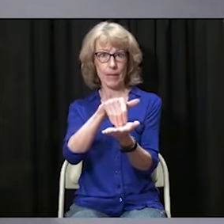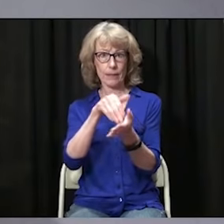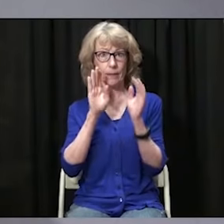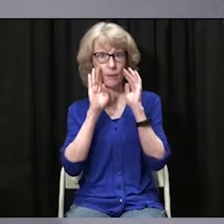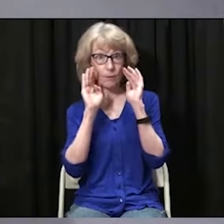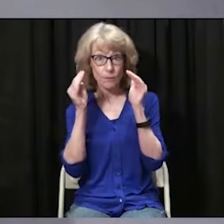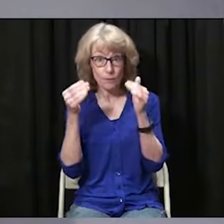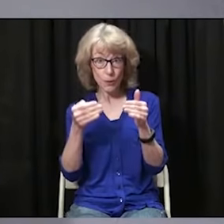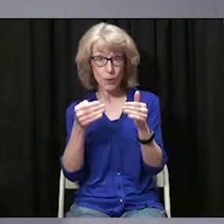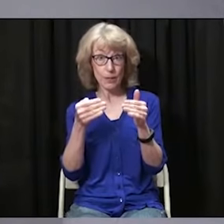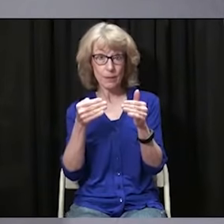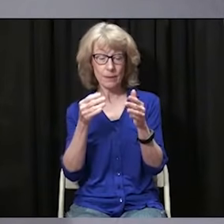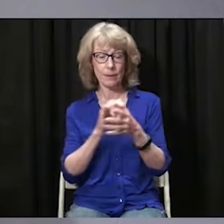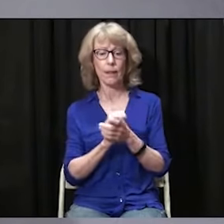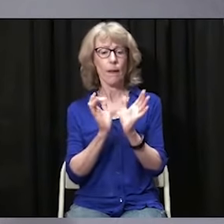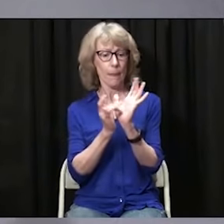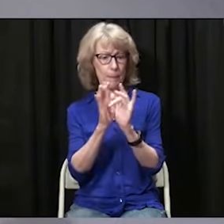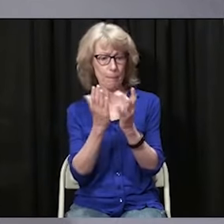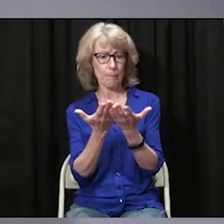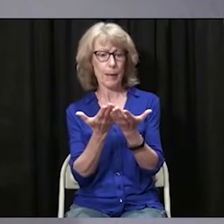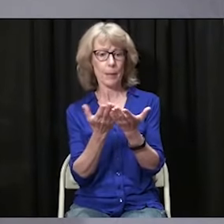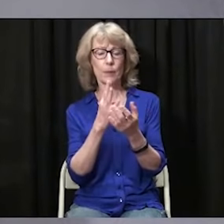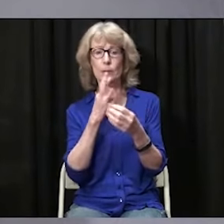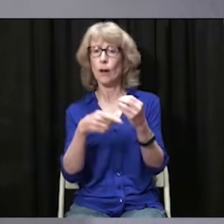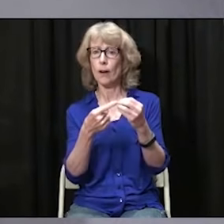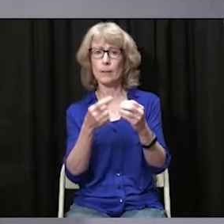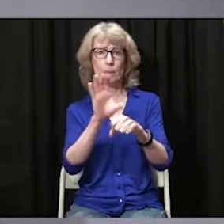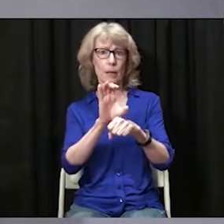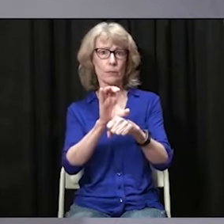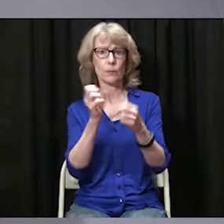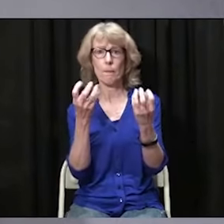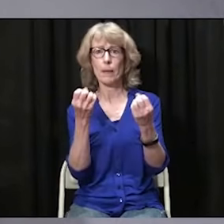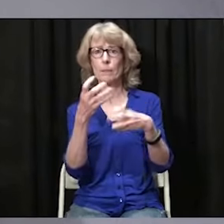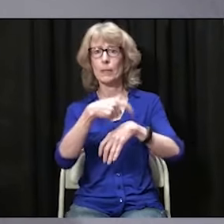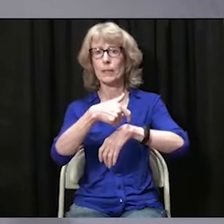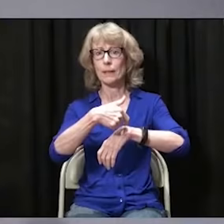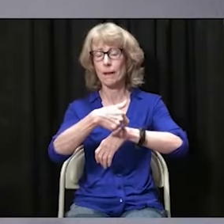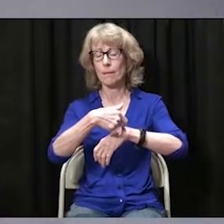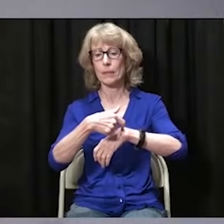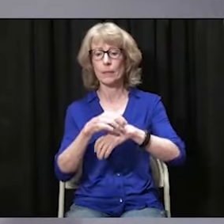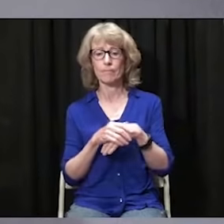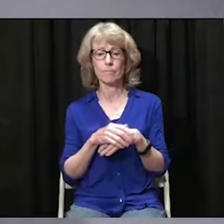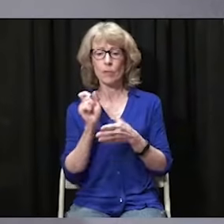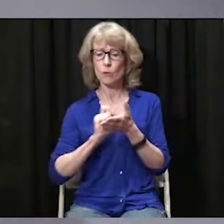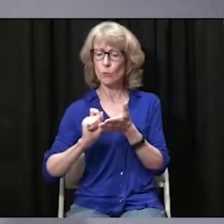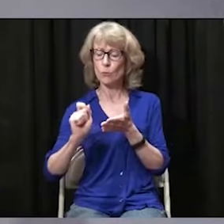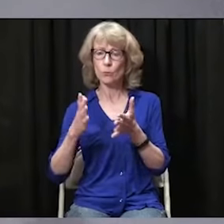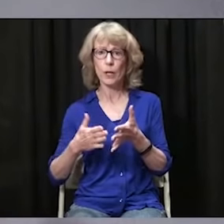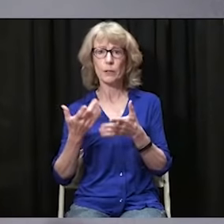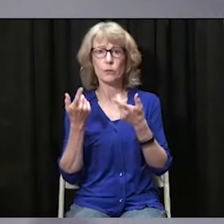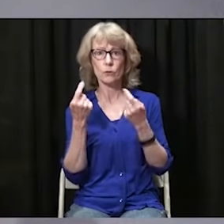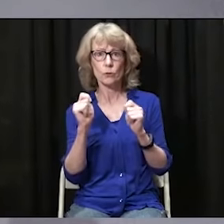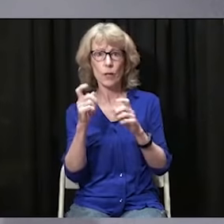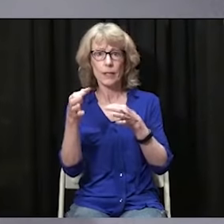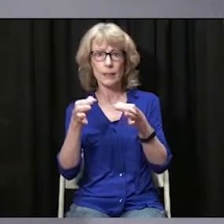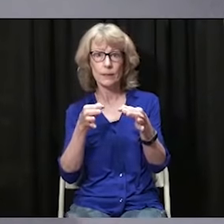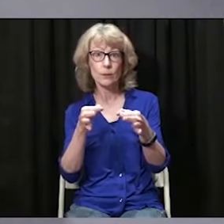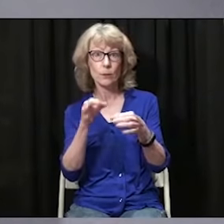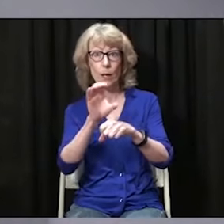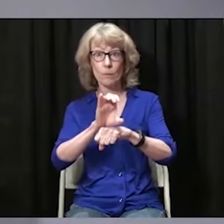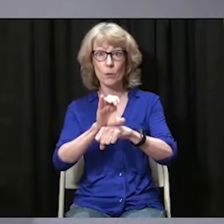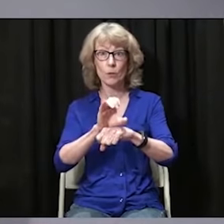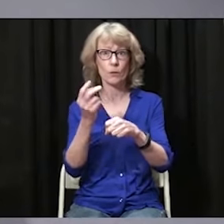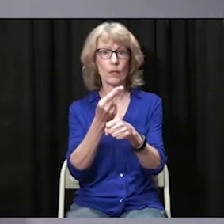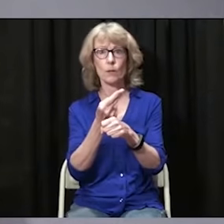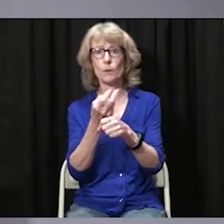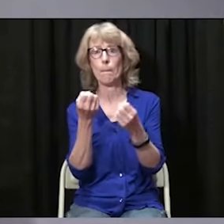Bible. And what's amazing is that New Testament authors, when they're trying to describe what exactly the church is and what exactly the church does, they use all